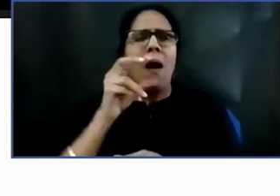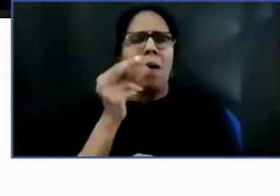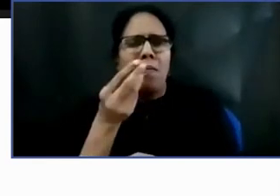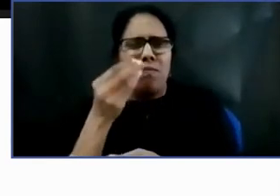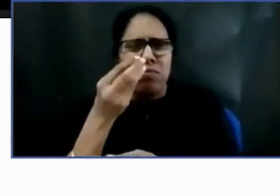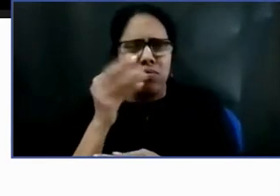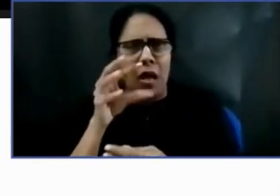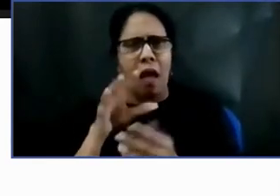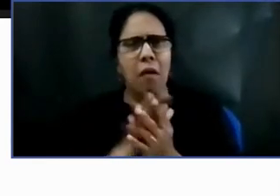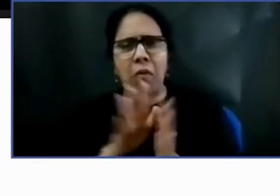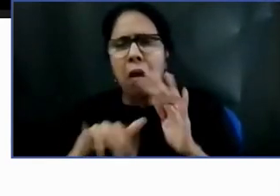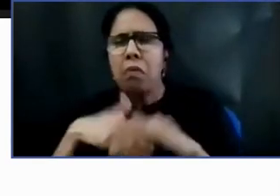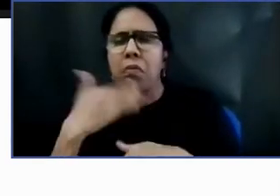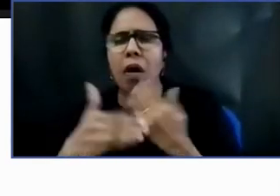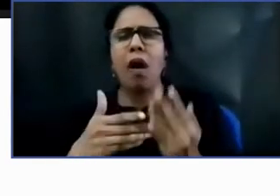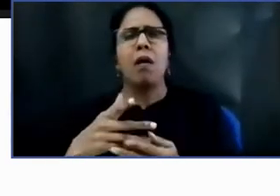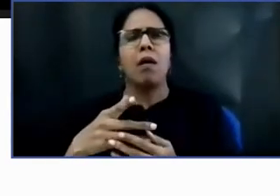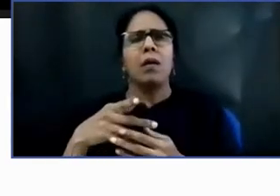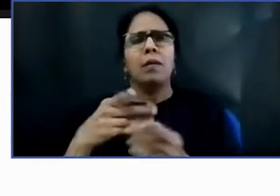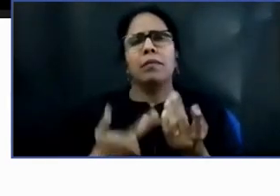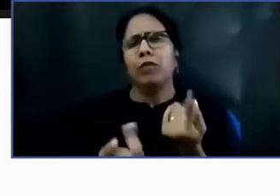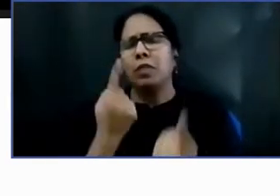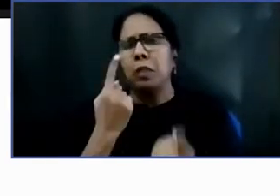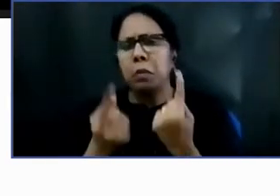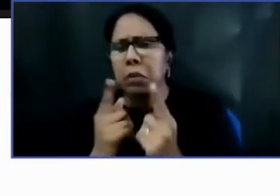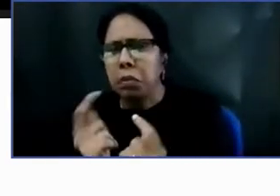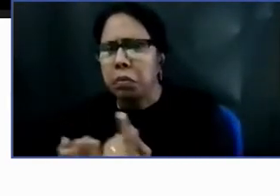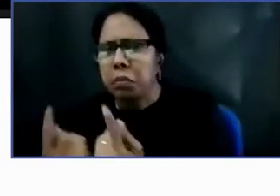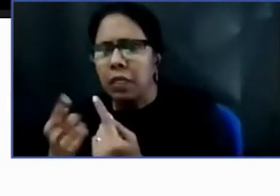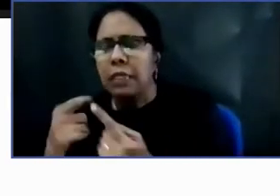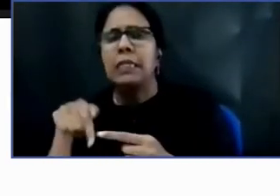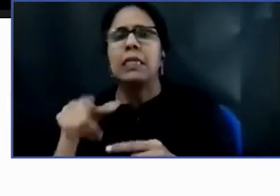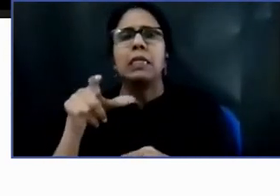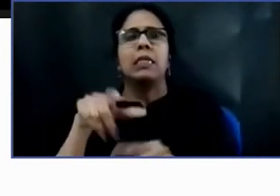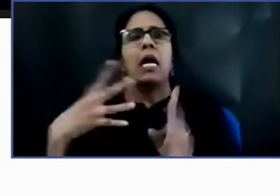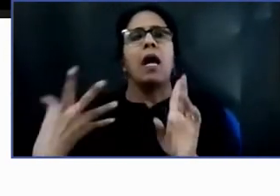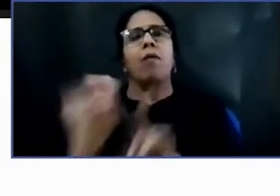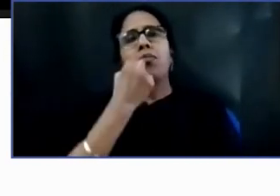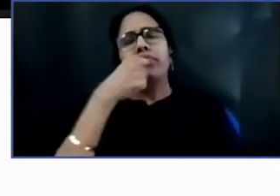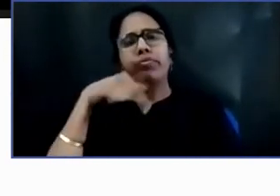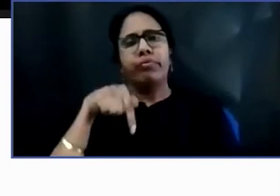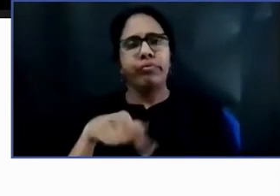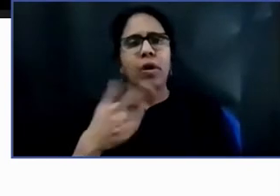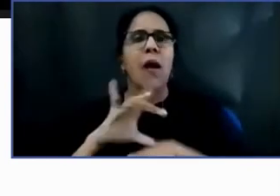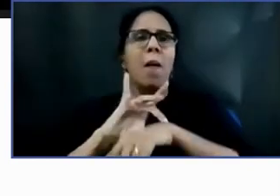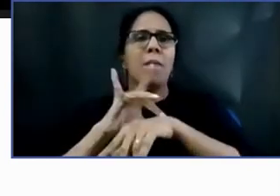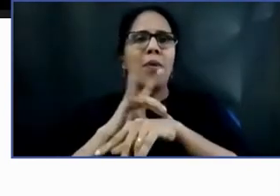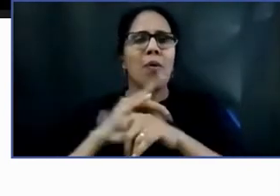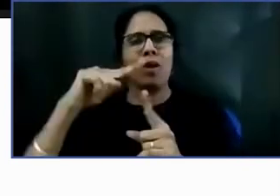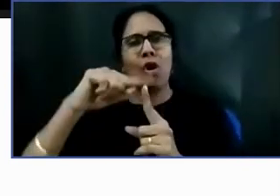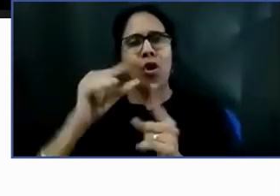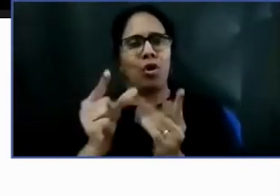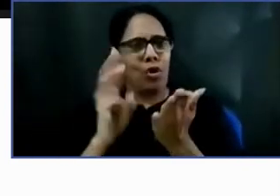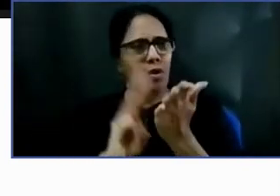on, a biopsy revealed that I was suffering from osteosarcoma or bone tumor.